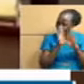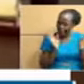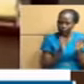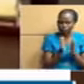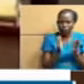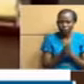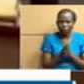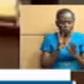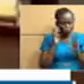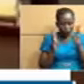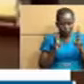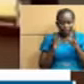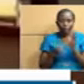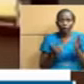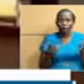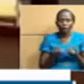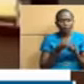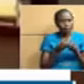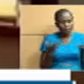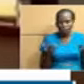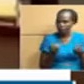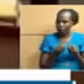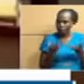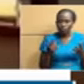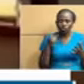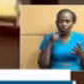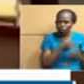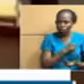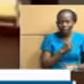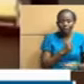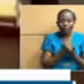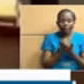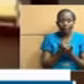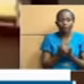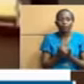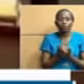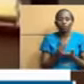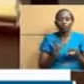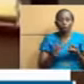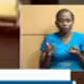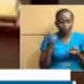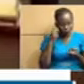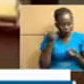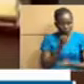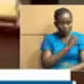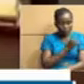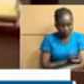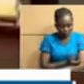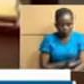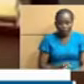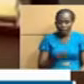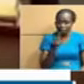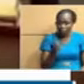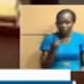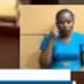example, or quite a number of them. Social assistance grants for empowerment, the money for other persons